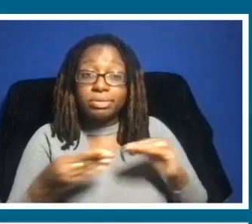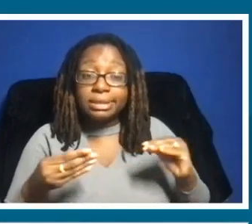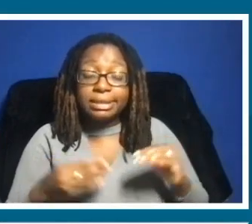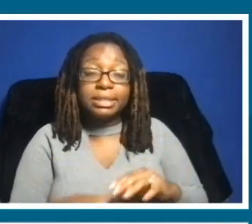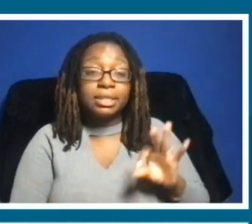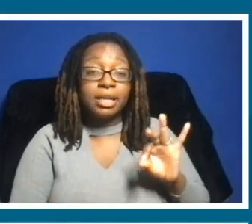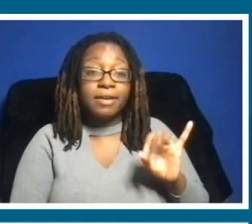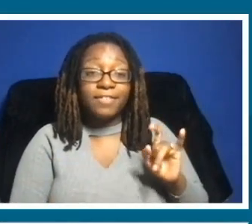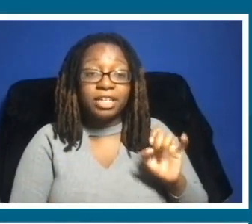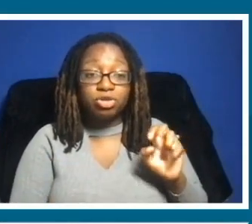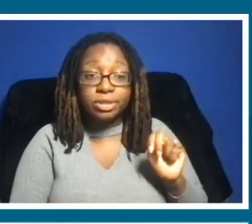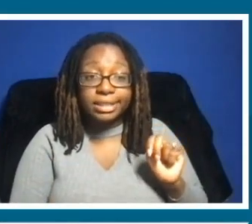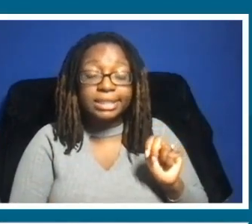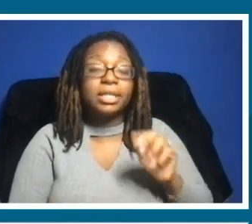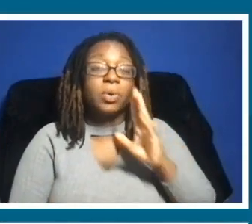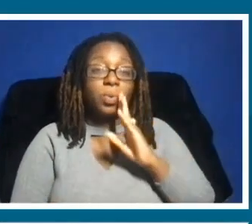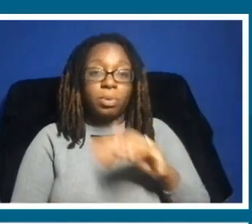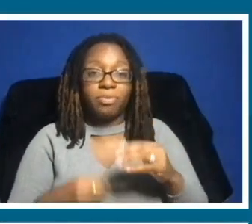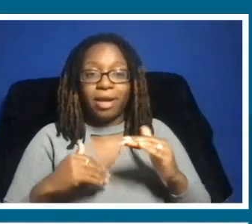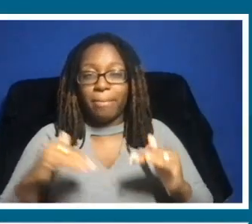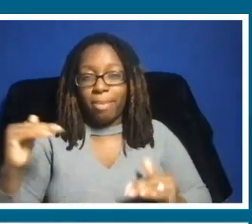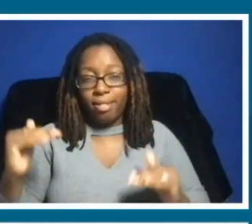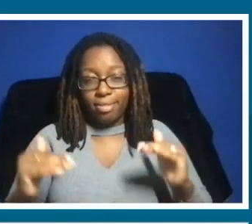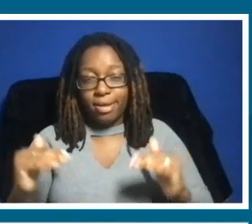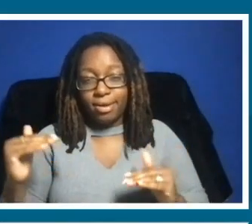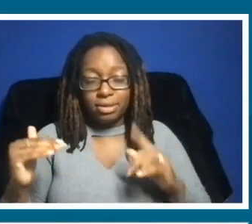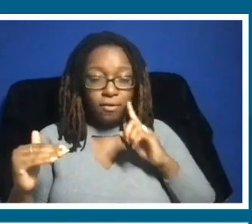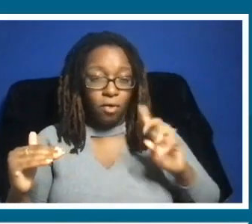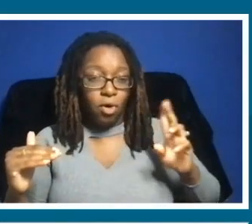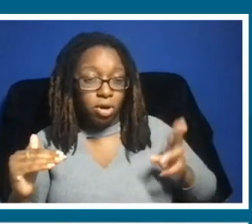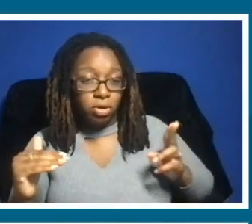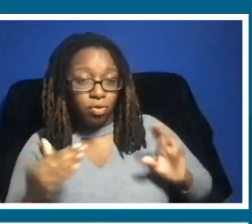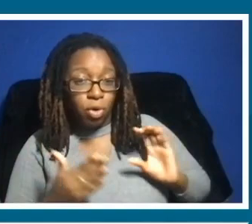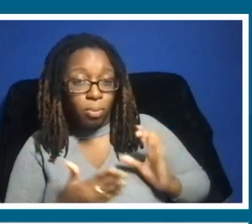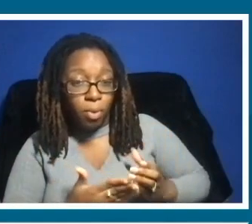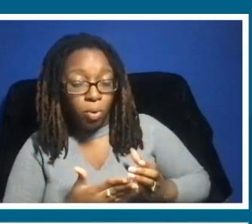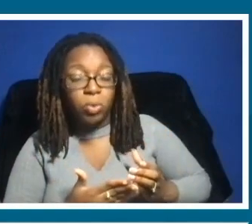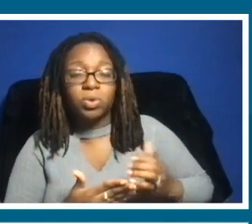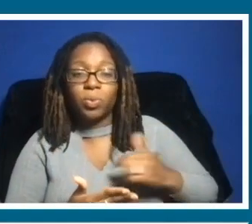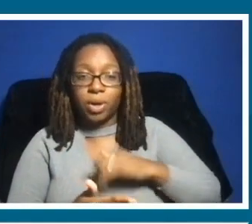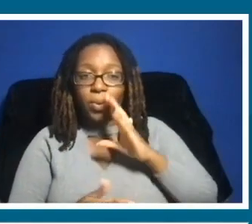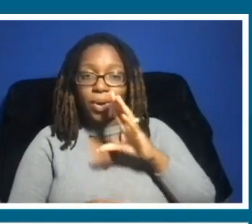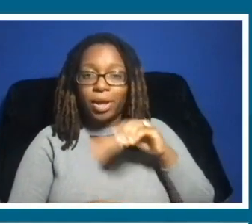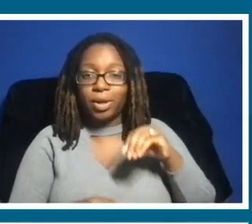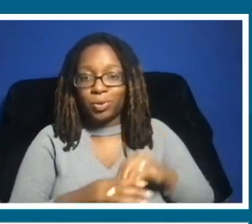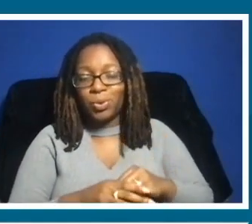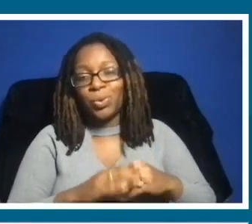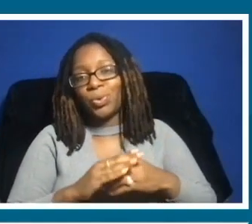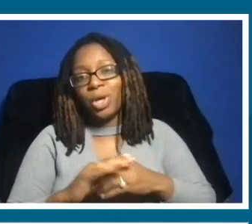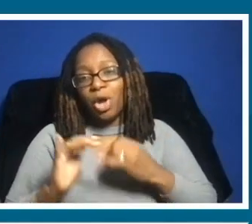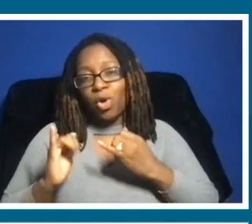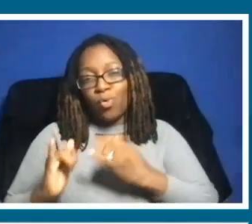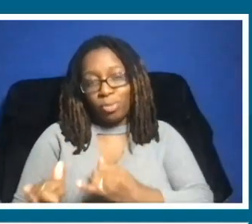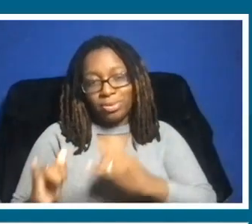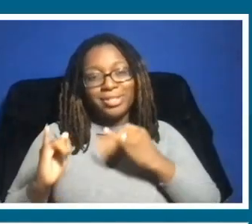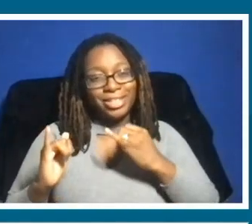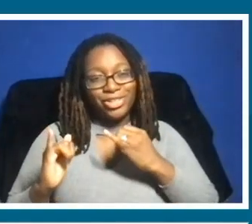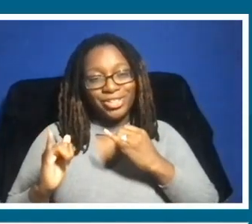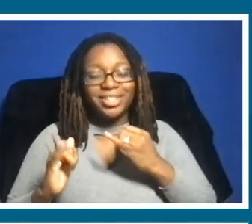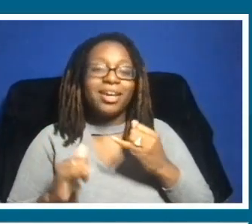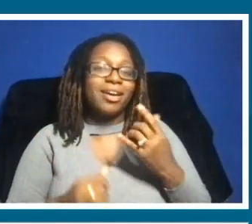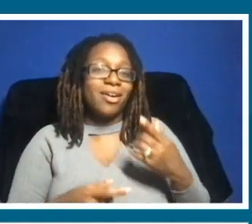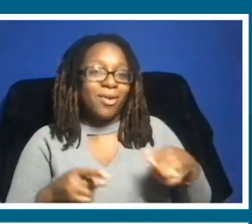that balance with historical photos, we do include representation and the telling of